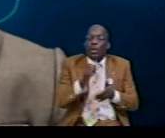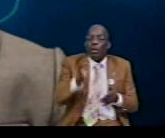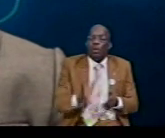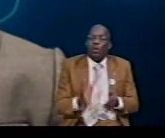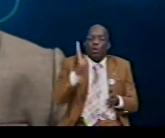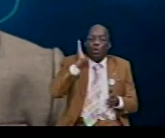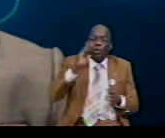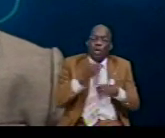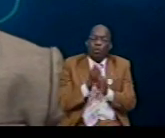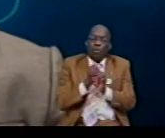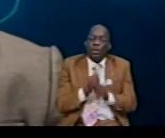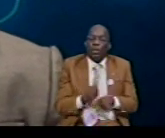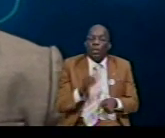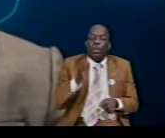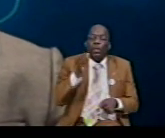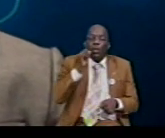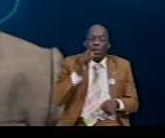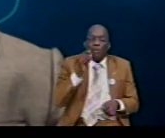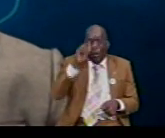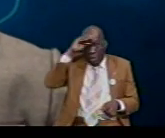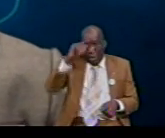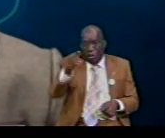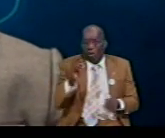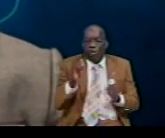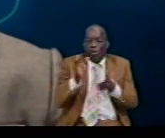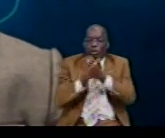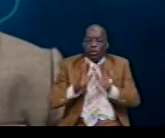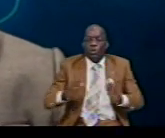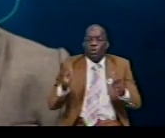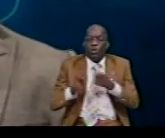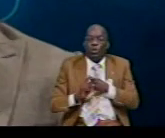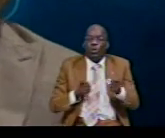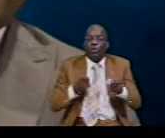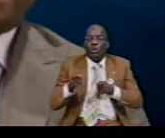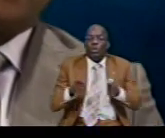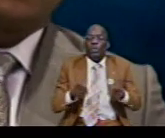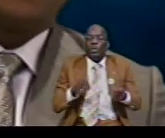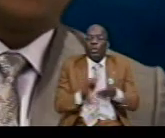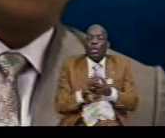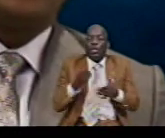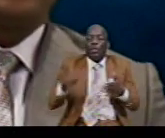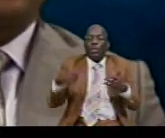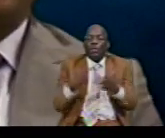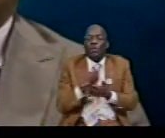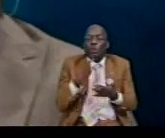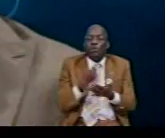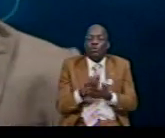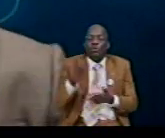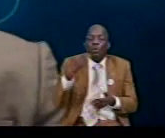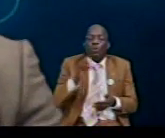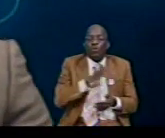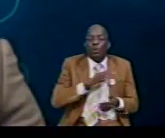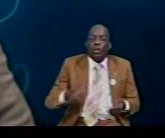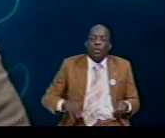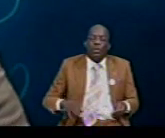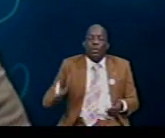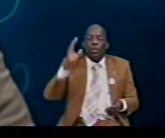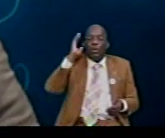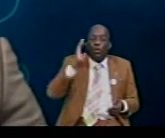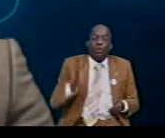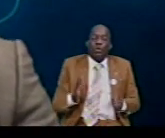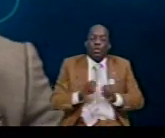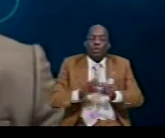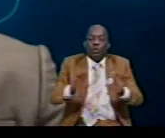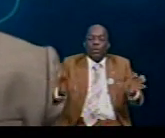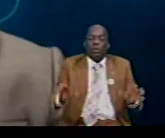peace reign in this land, and that the gospel of Christ will spread among all evil's plan. Open your mouth